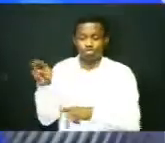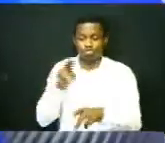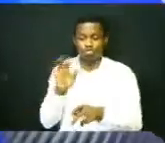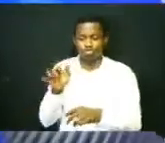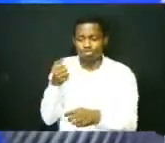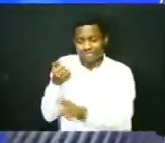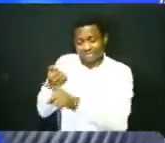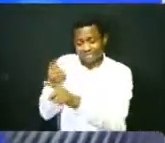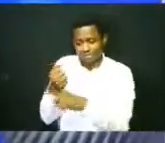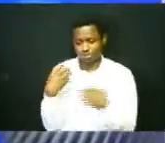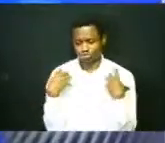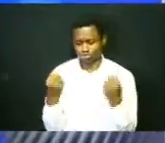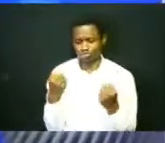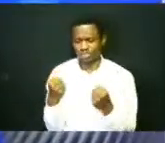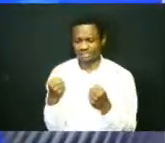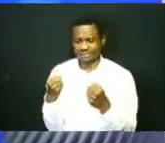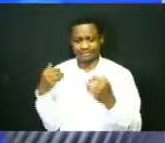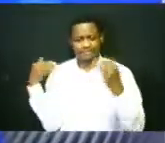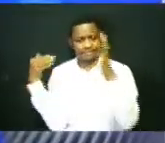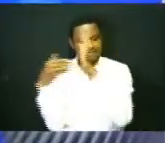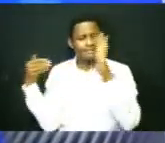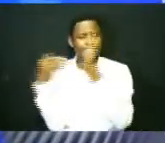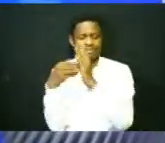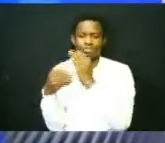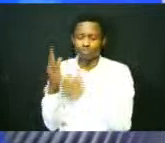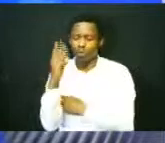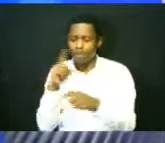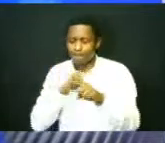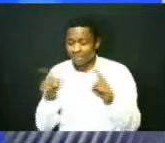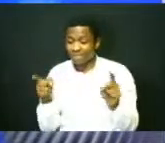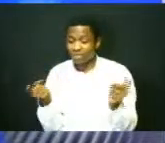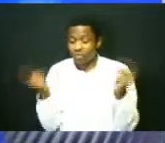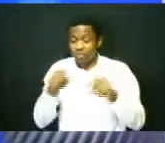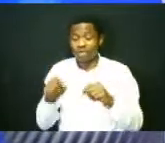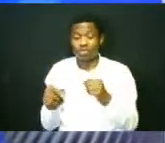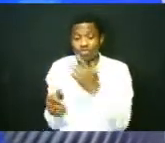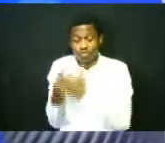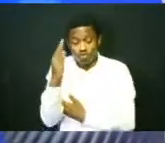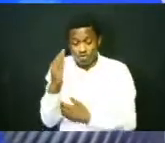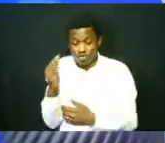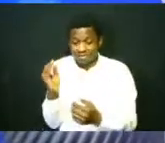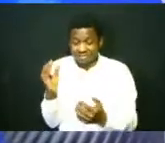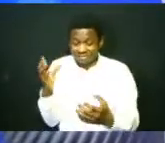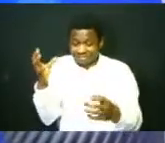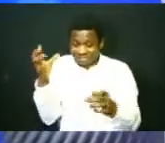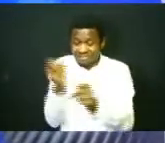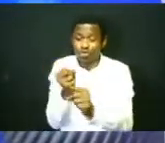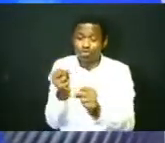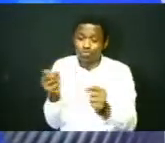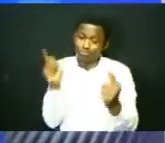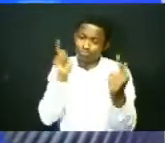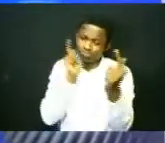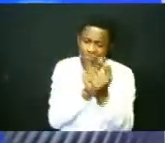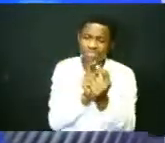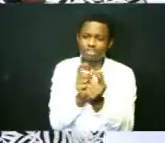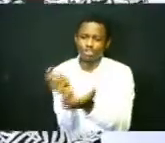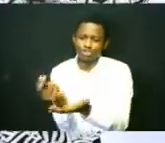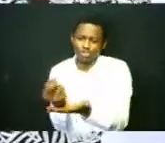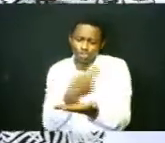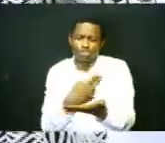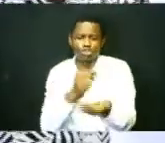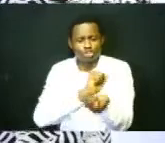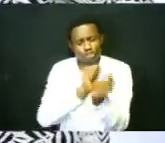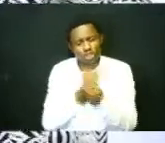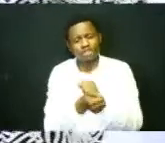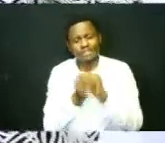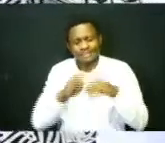when God met him, he turned things around and used a double or triple that strength to work for God. Okay. And we call it favor.